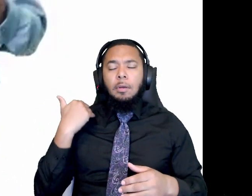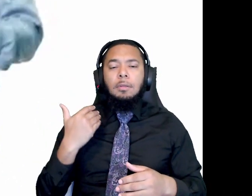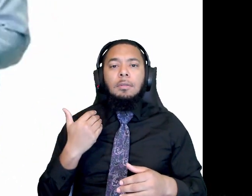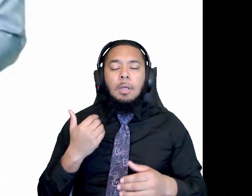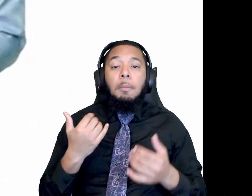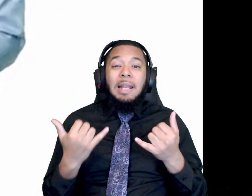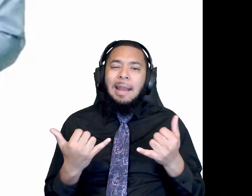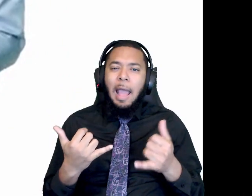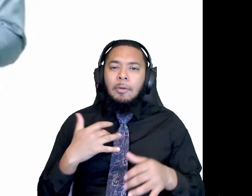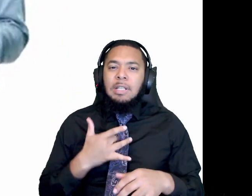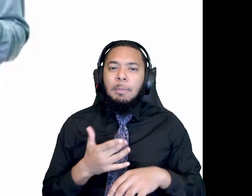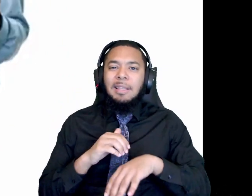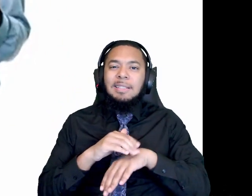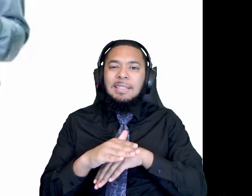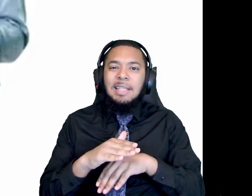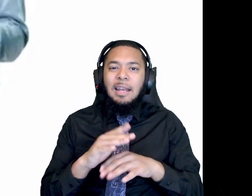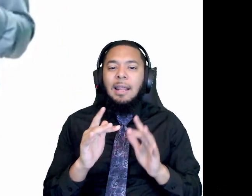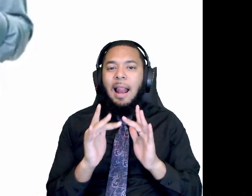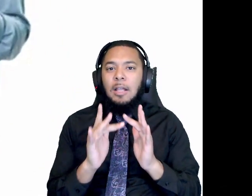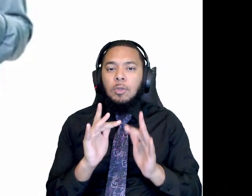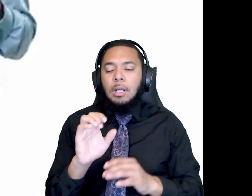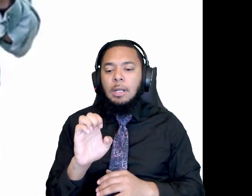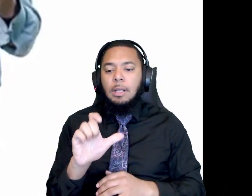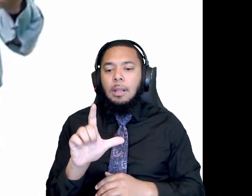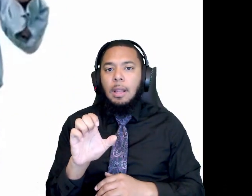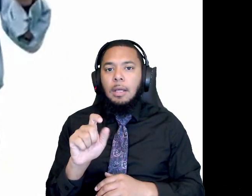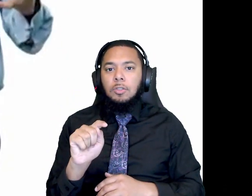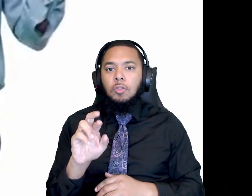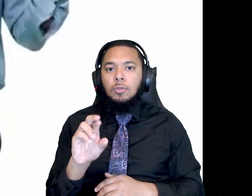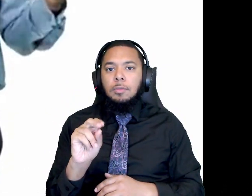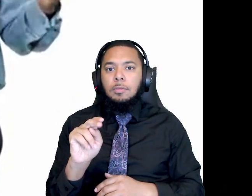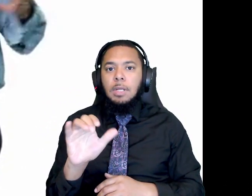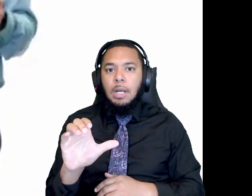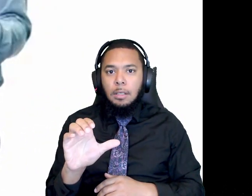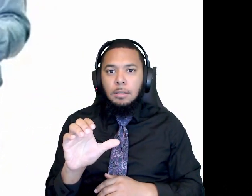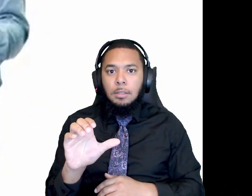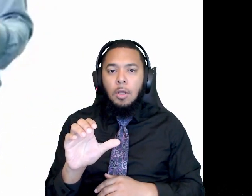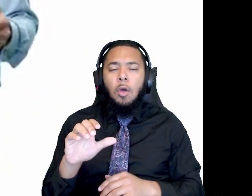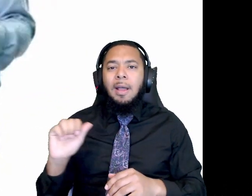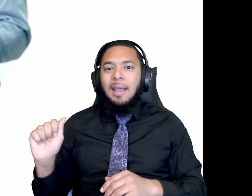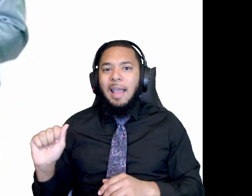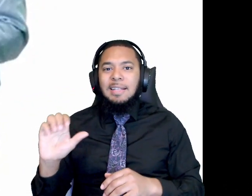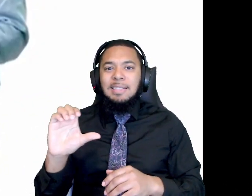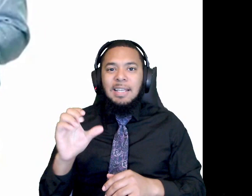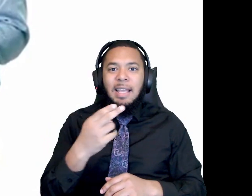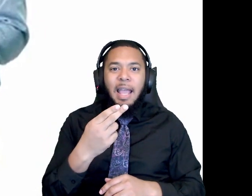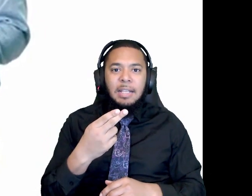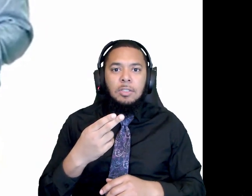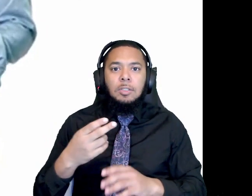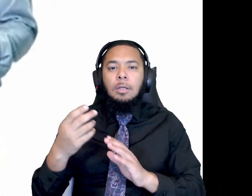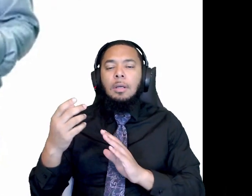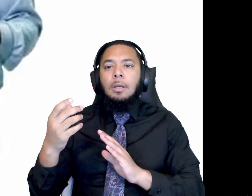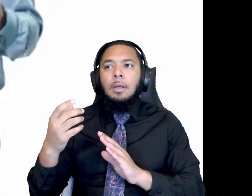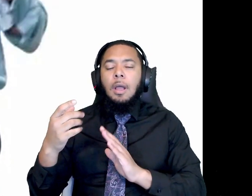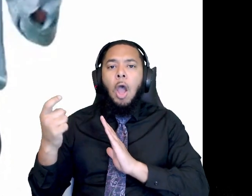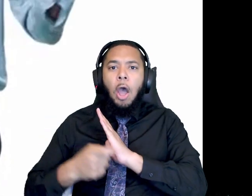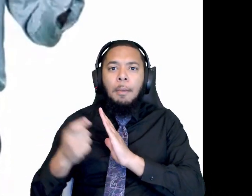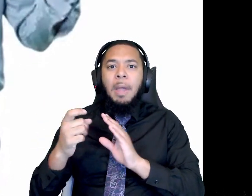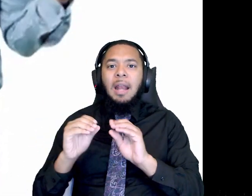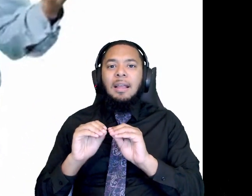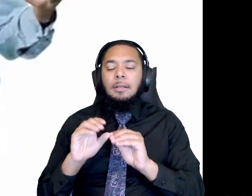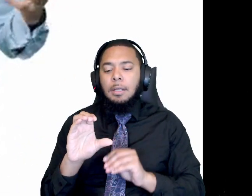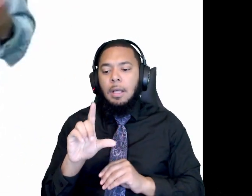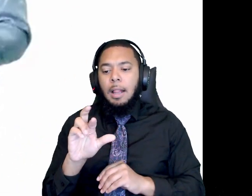send electronic checks, which are called automated clearinghouse transfers, or ACH transfers. So we're going